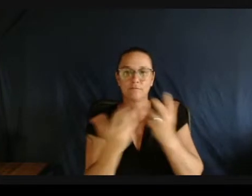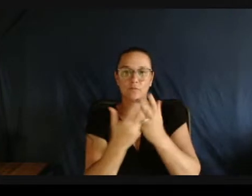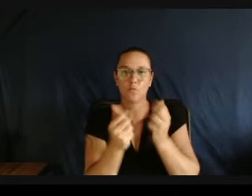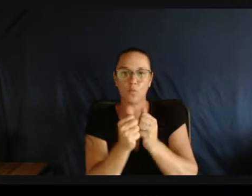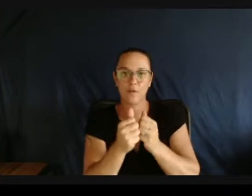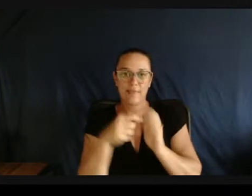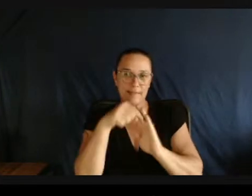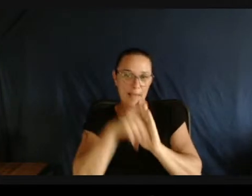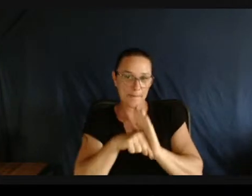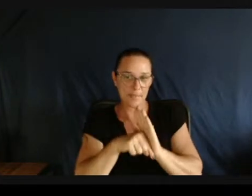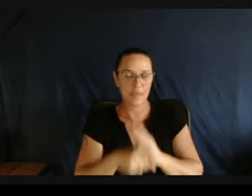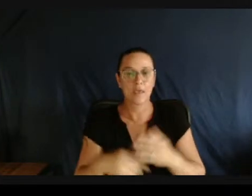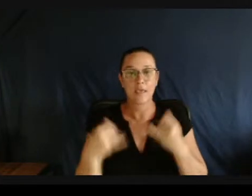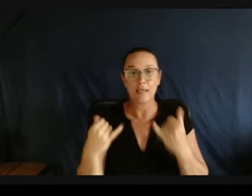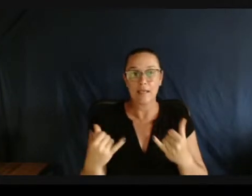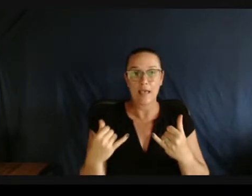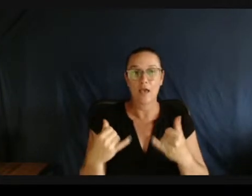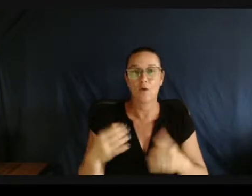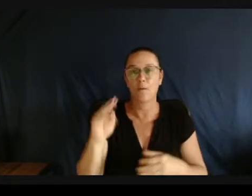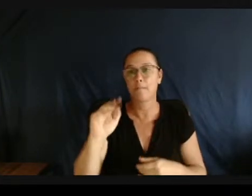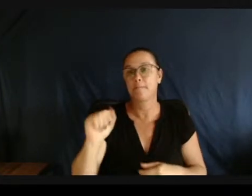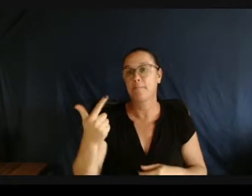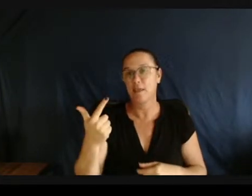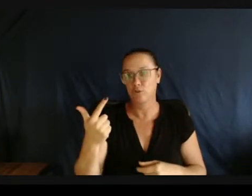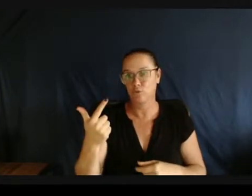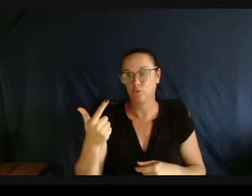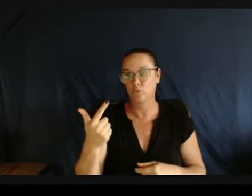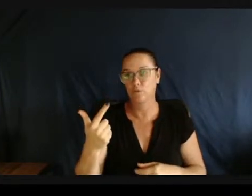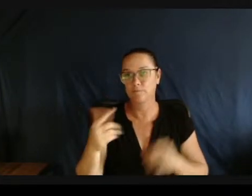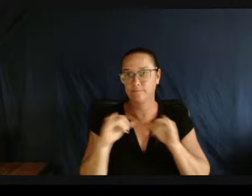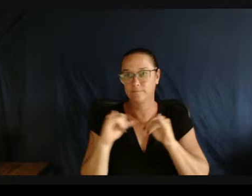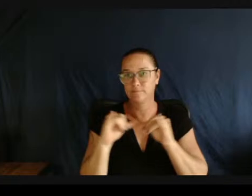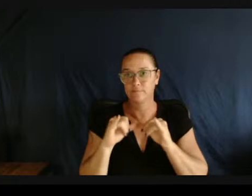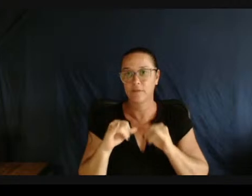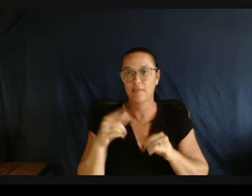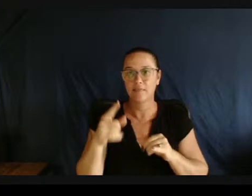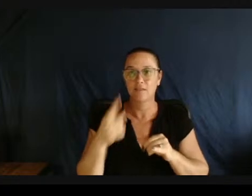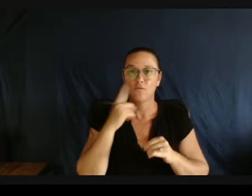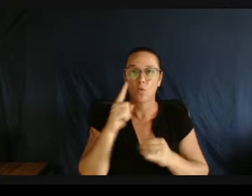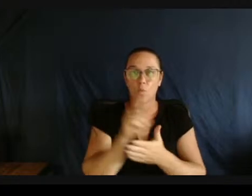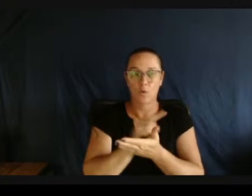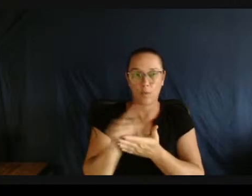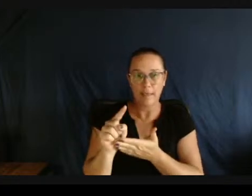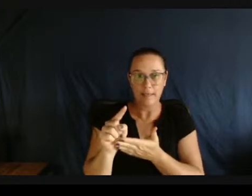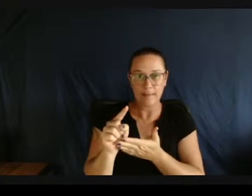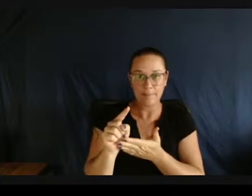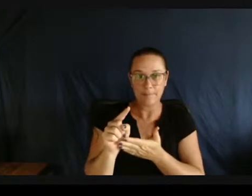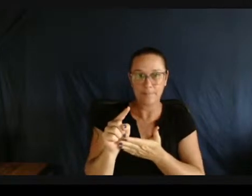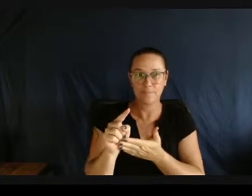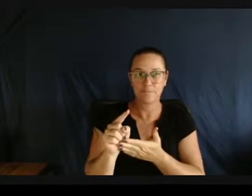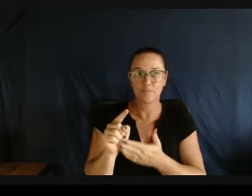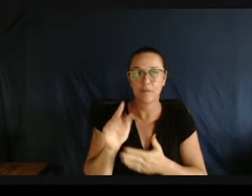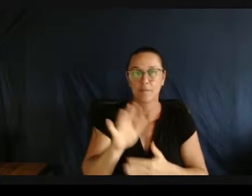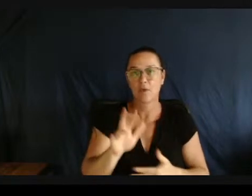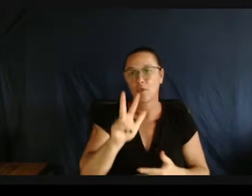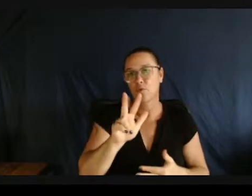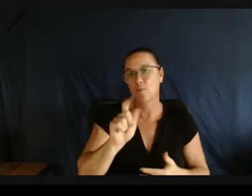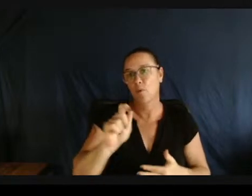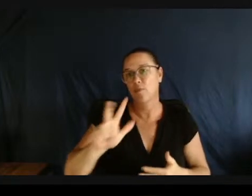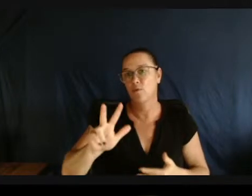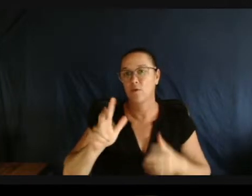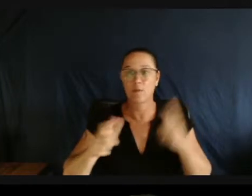at plotted by magnitude. So here is the last week. Our 3.3 was the